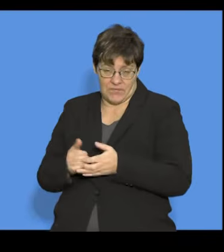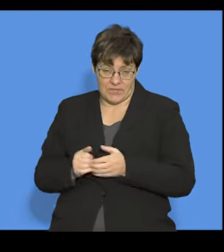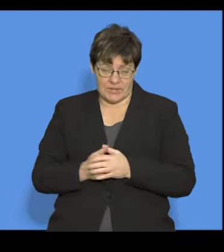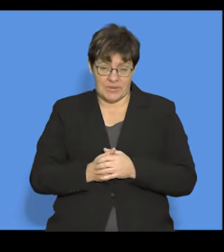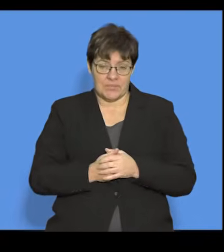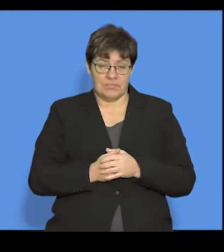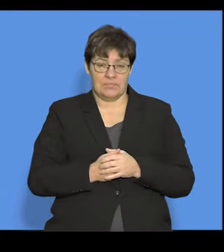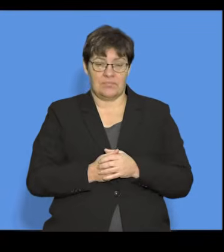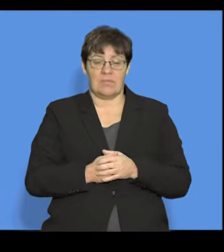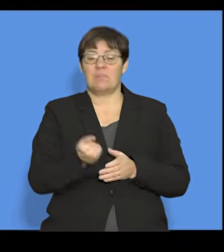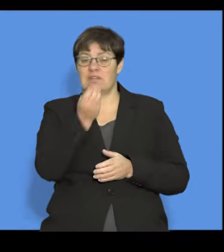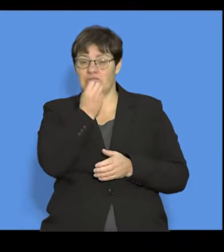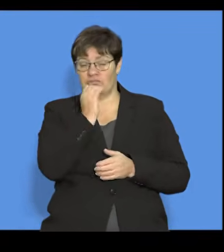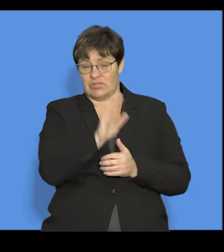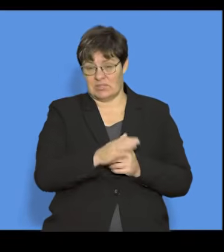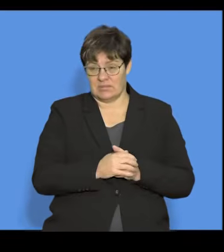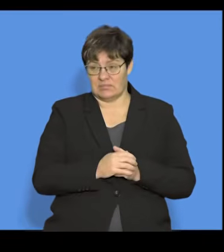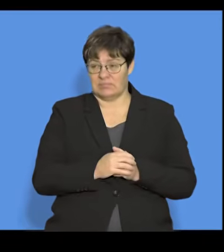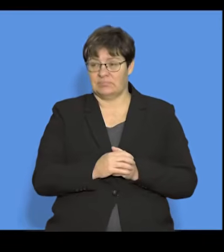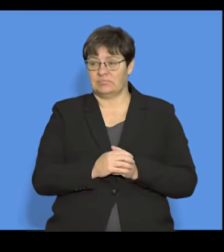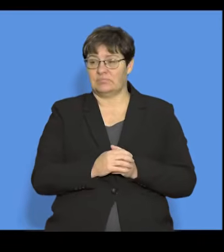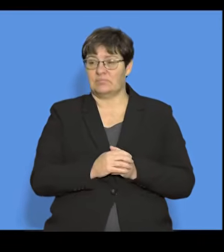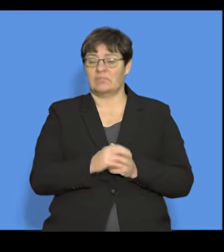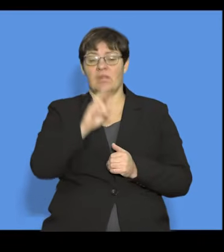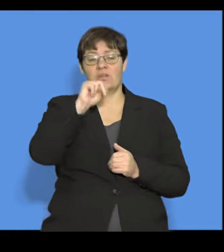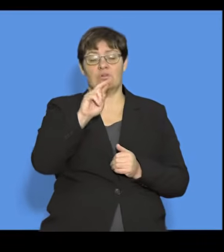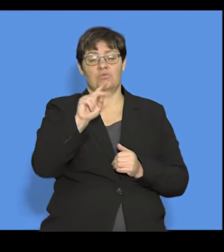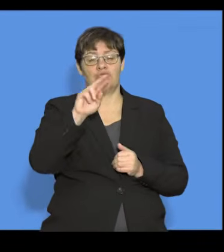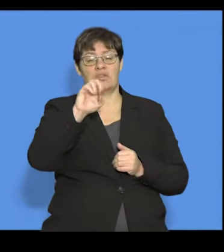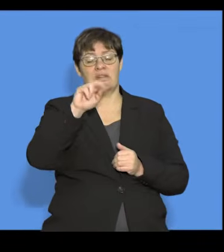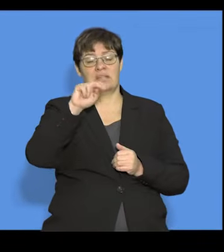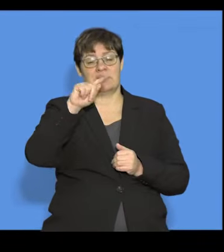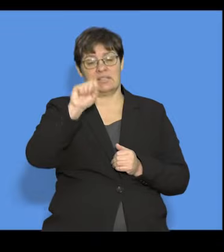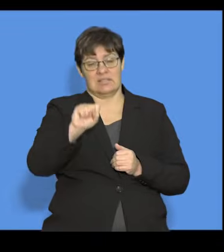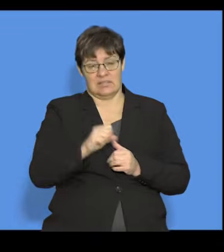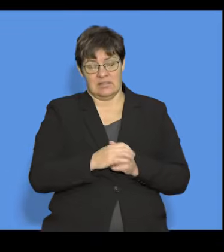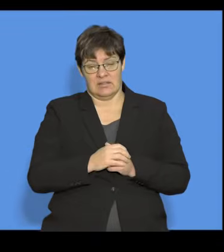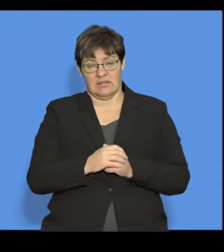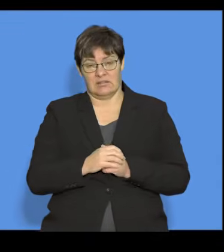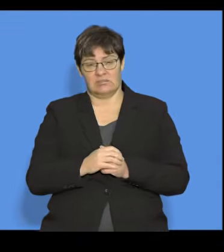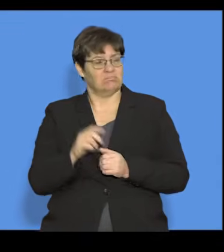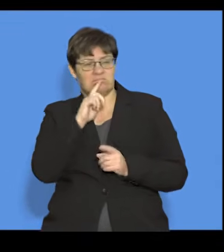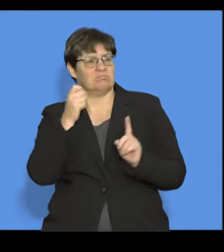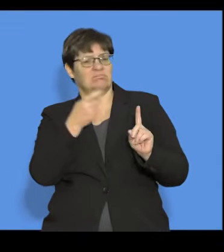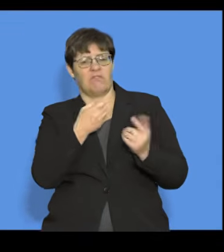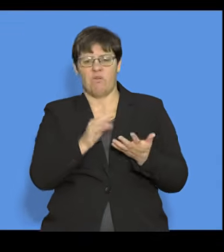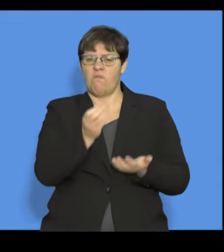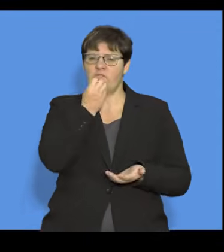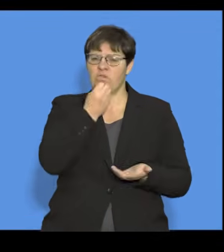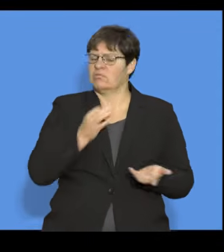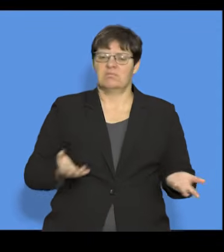needed. So that is nutrition. What are nutrients? So what is the purpose of us consuming